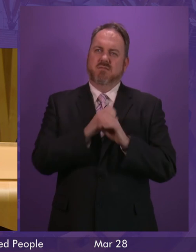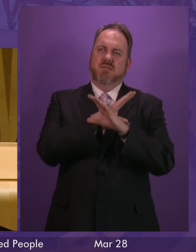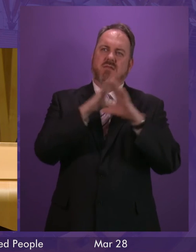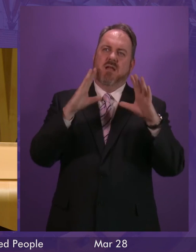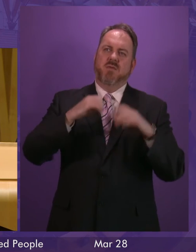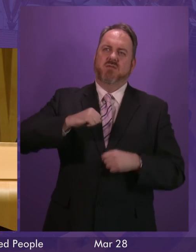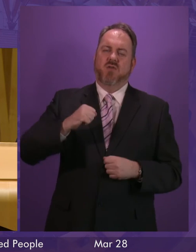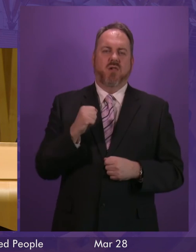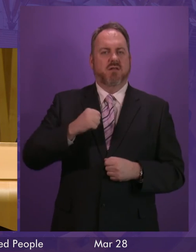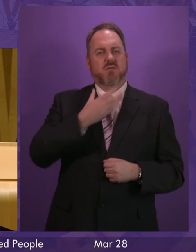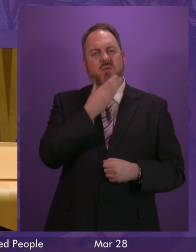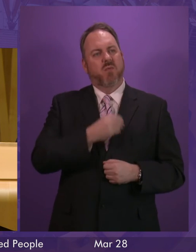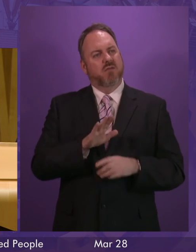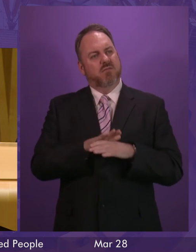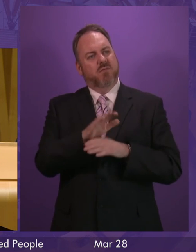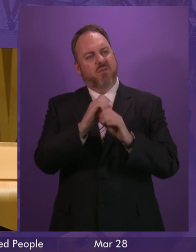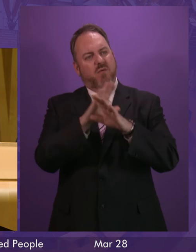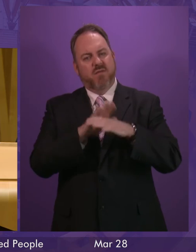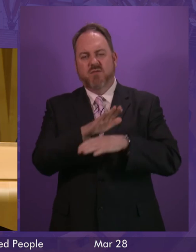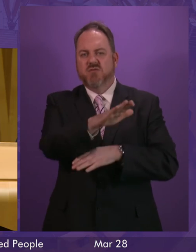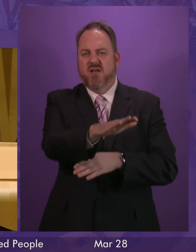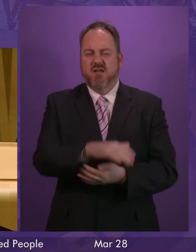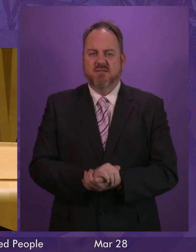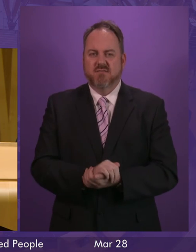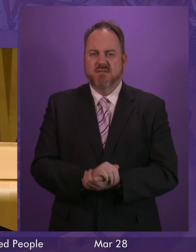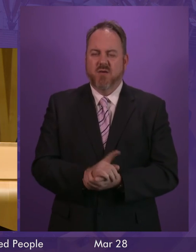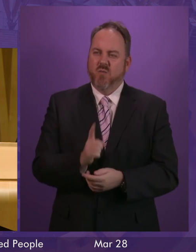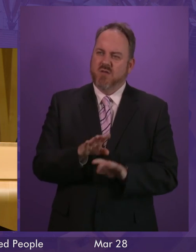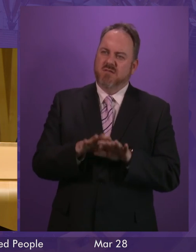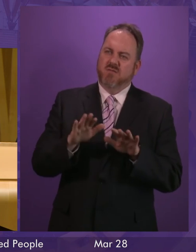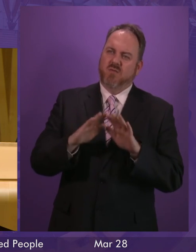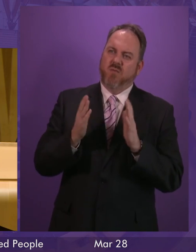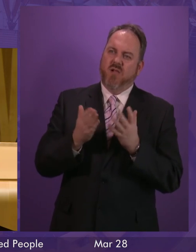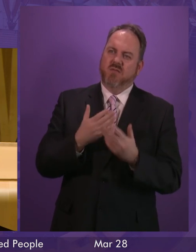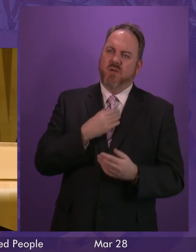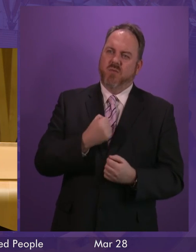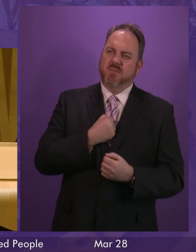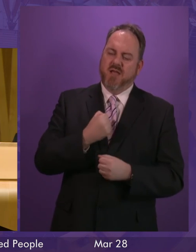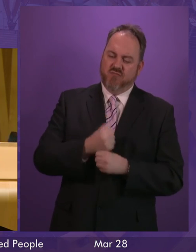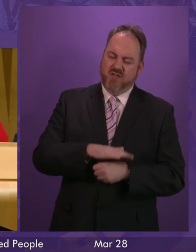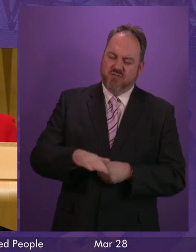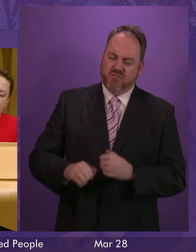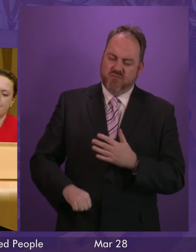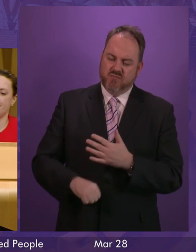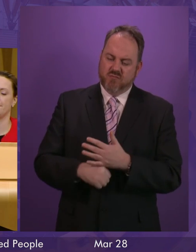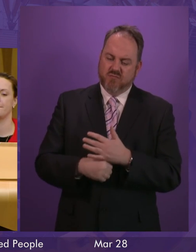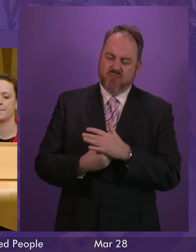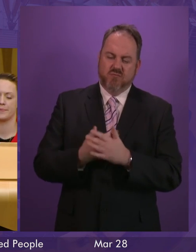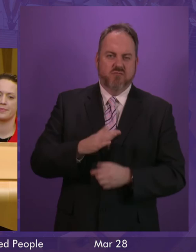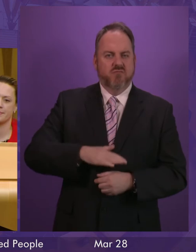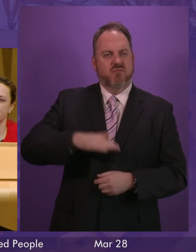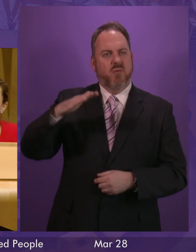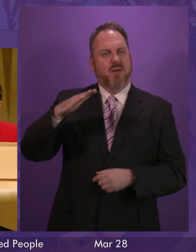to shape and mould? What type of Scotland do I want my grandchildren to grow up in? And the answer to that question is clear,